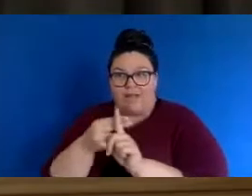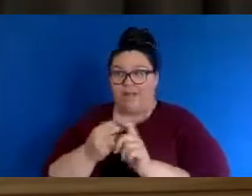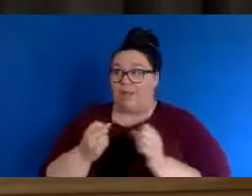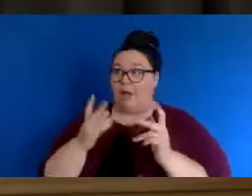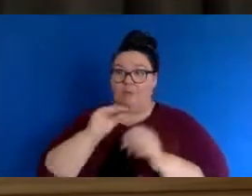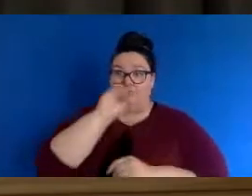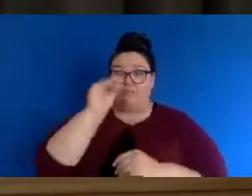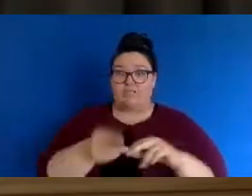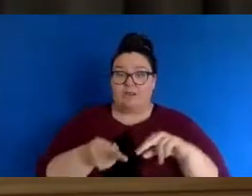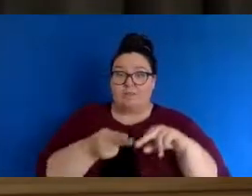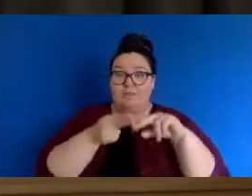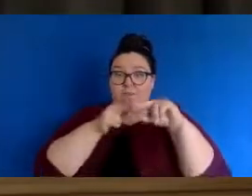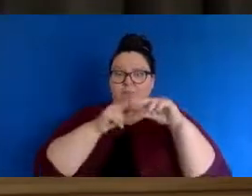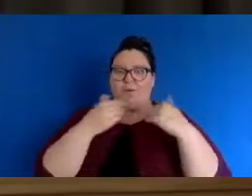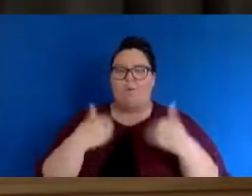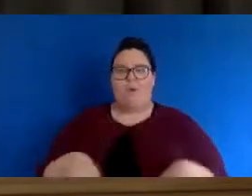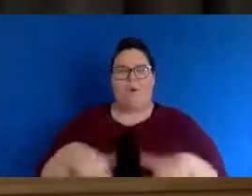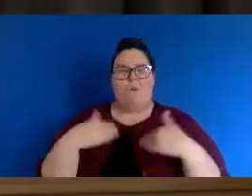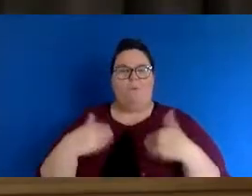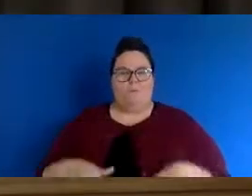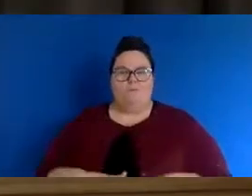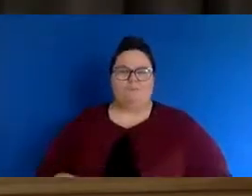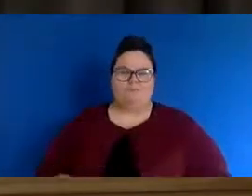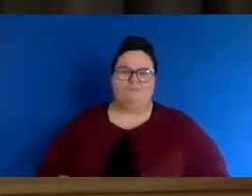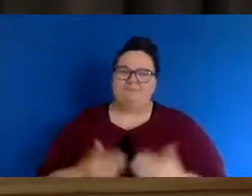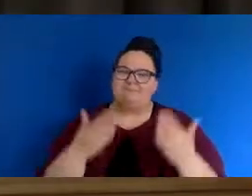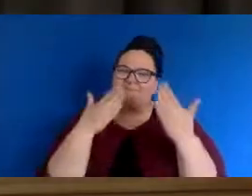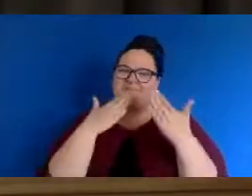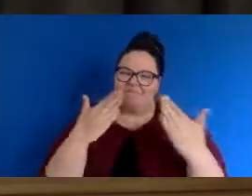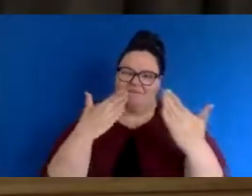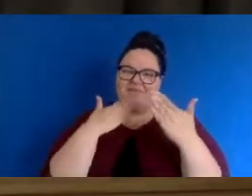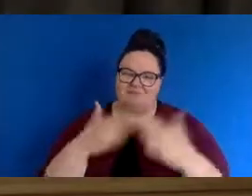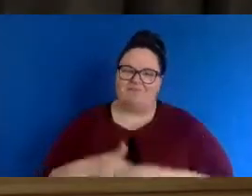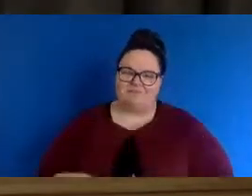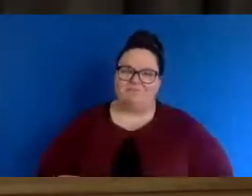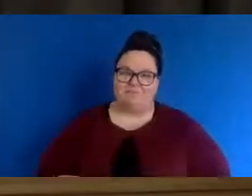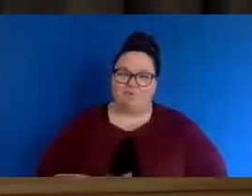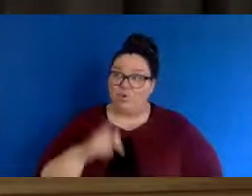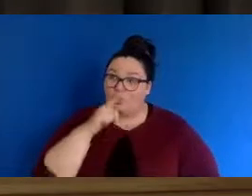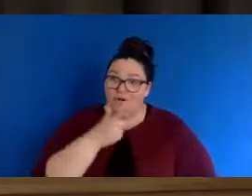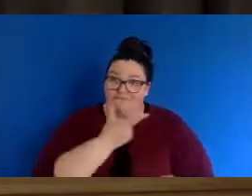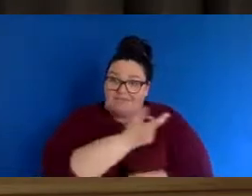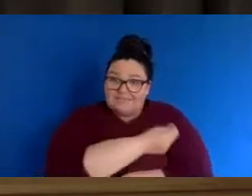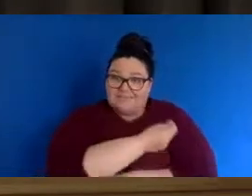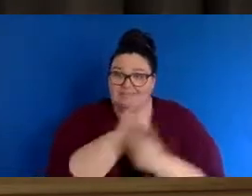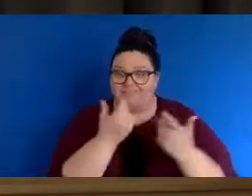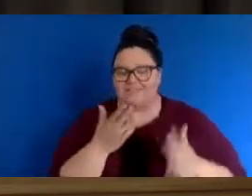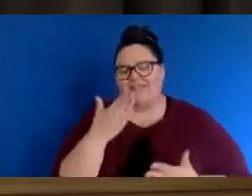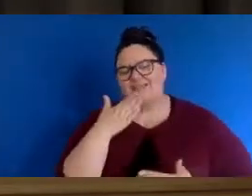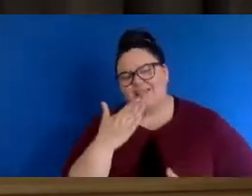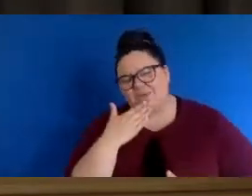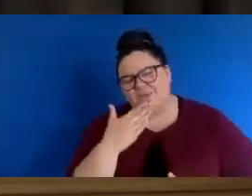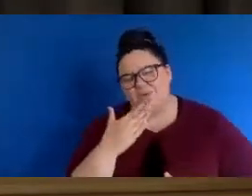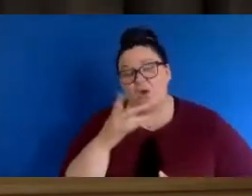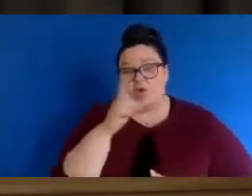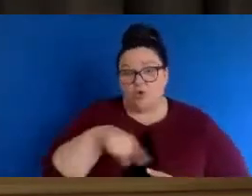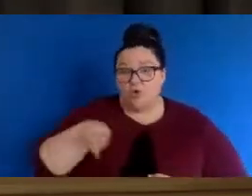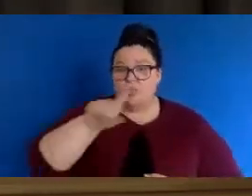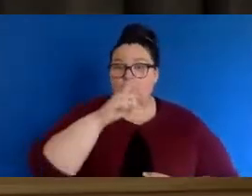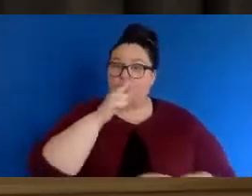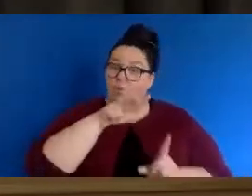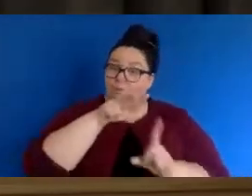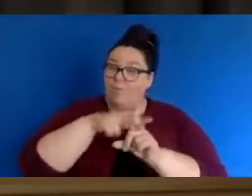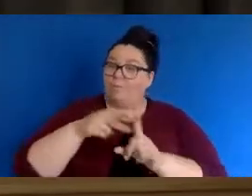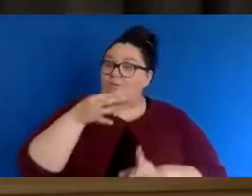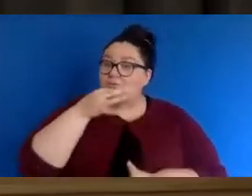vaccinated in 1 week. I want to thank everyone who has been vaccinated so far, as well as those who have appointments coming